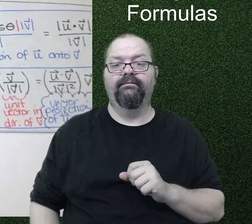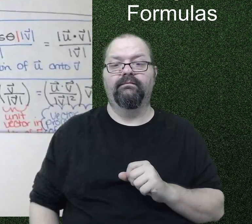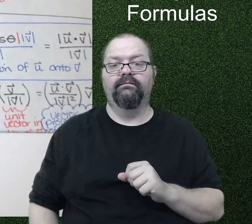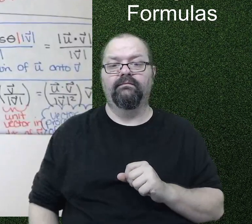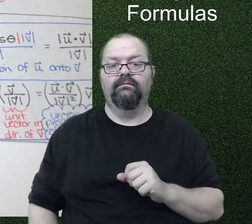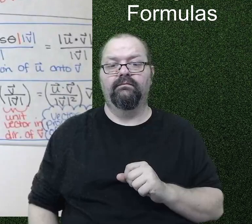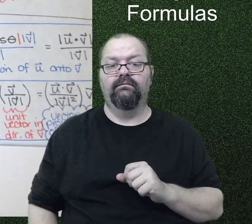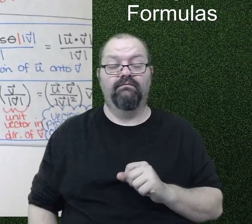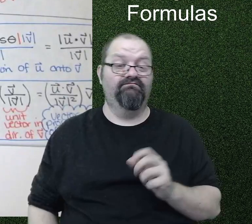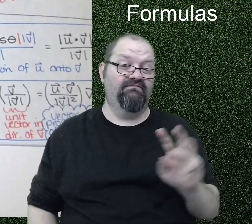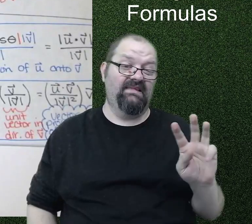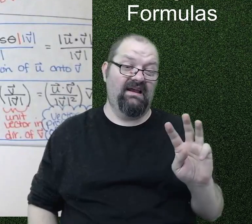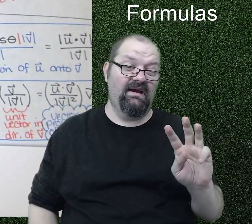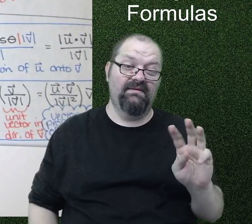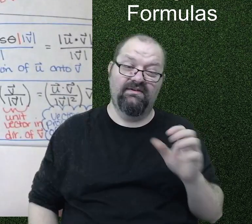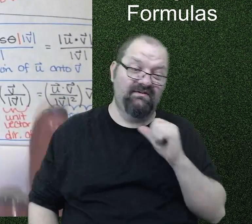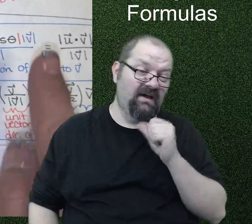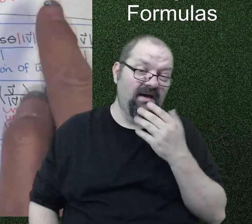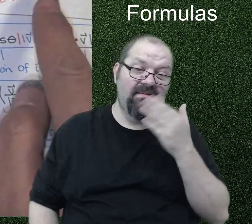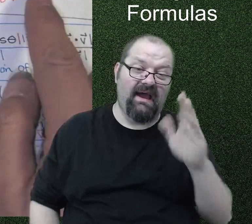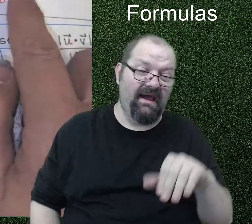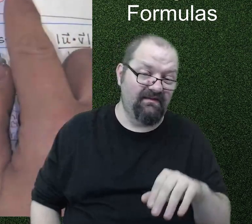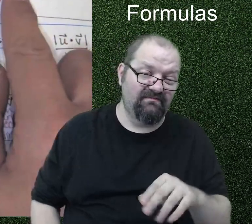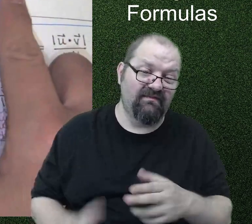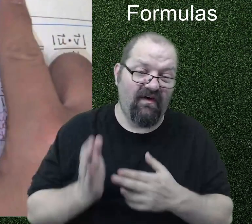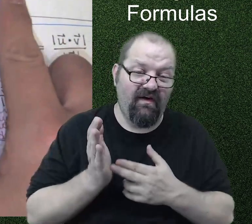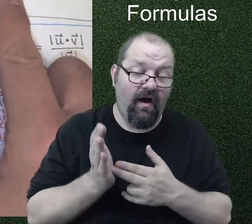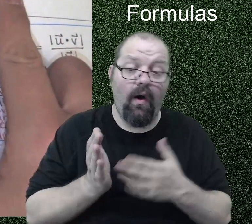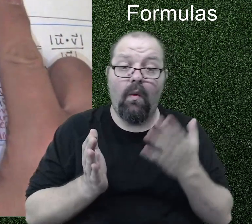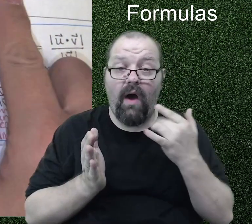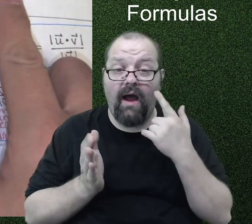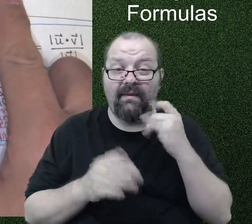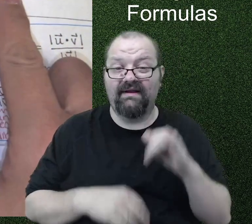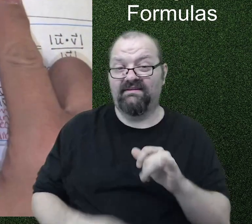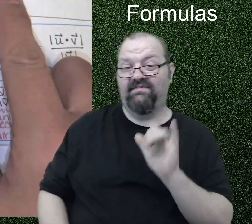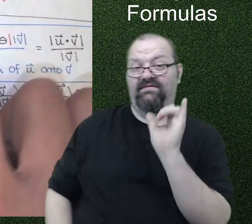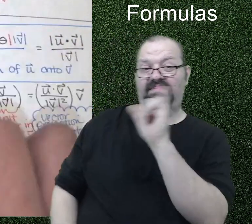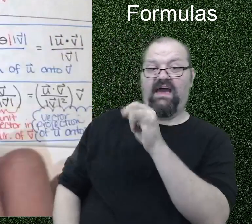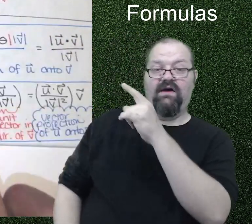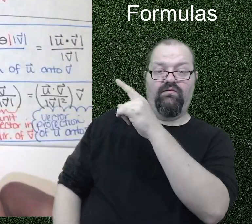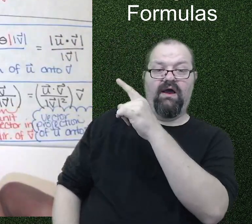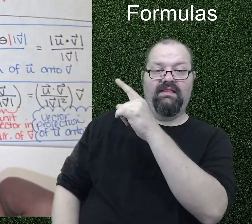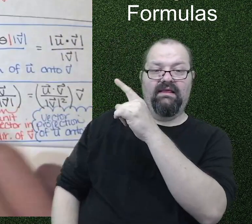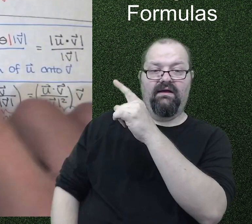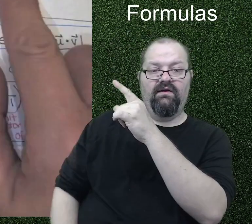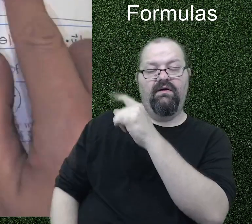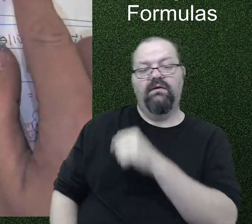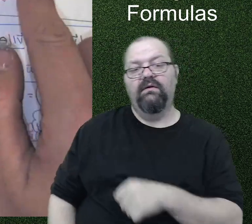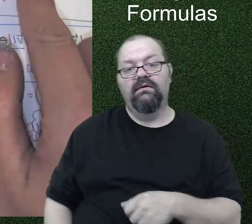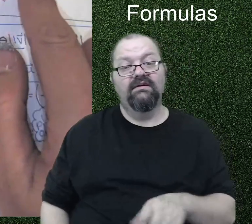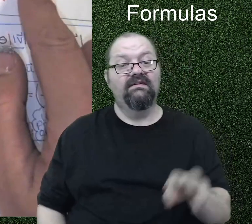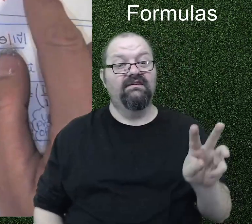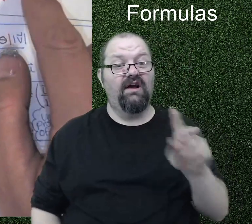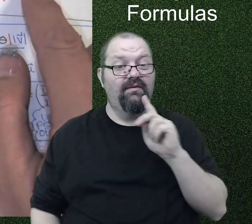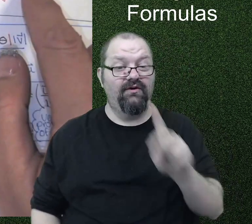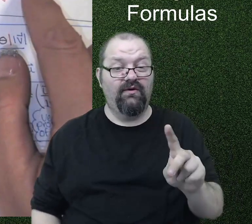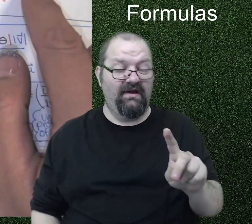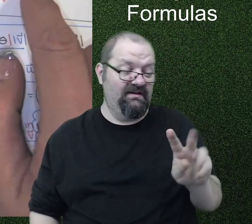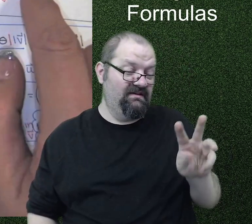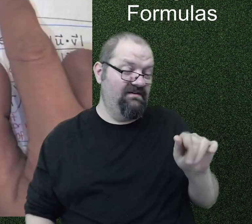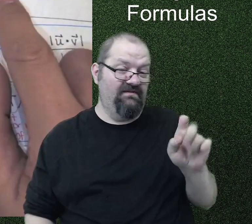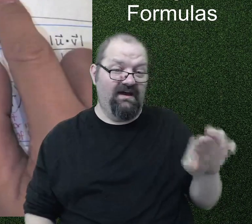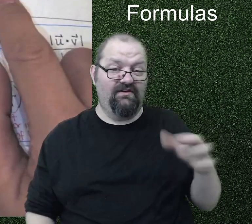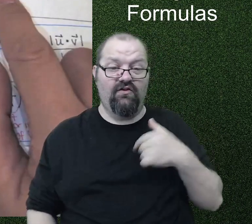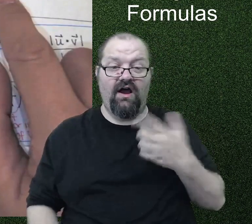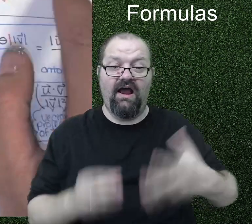Well, W is actually not so bad because of this fact right here. W is just the vector that I